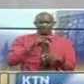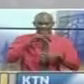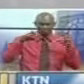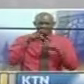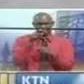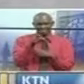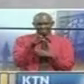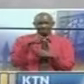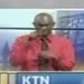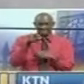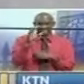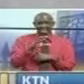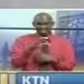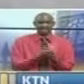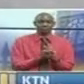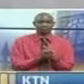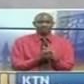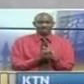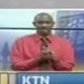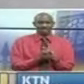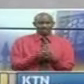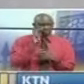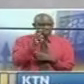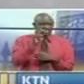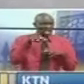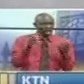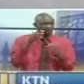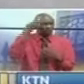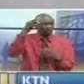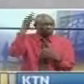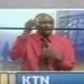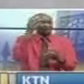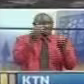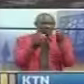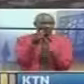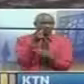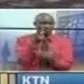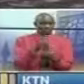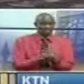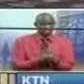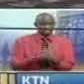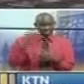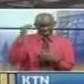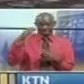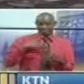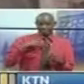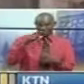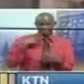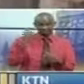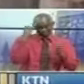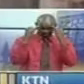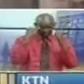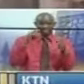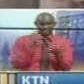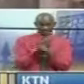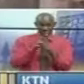inquiry in this country to look into the future pension. The senior citizens have initiated similar